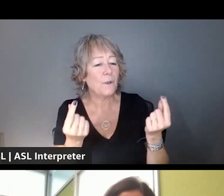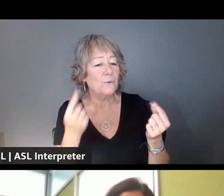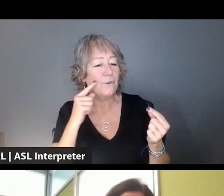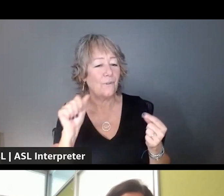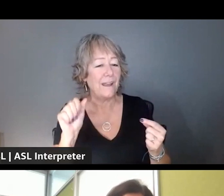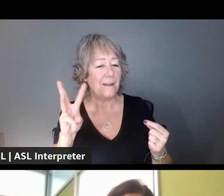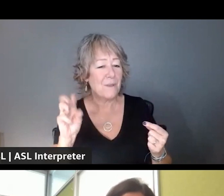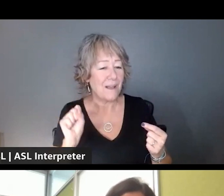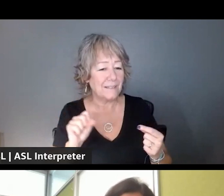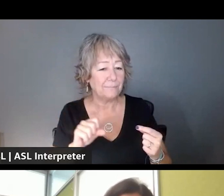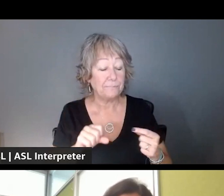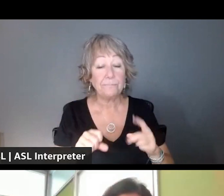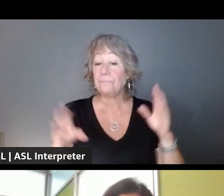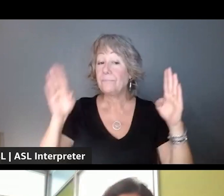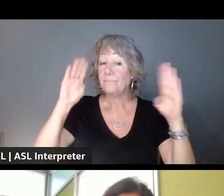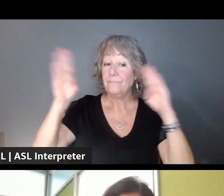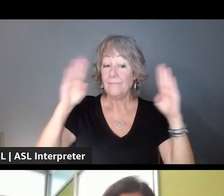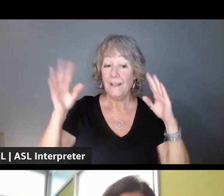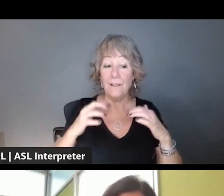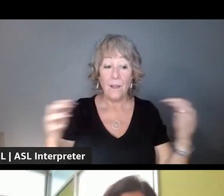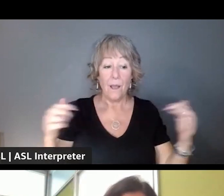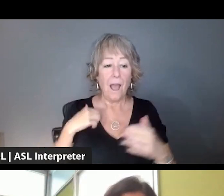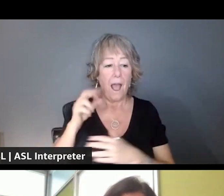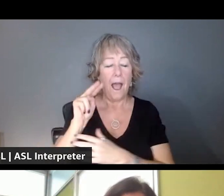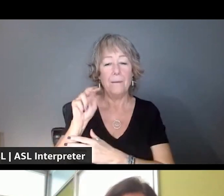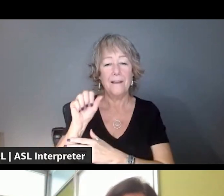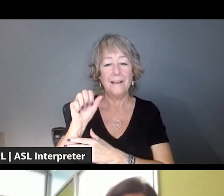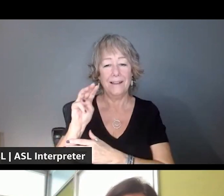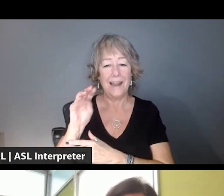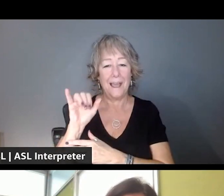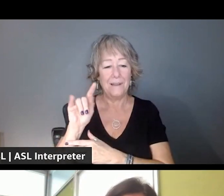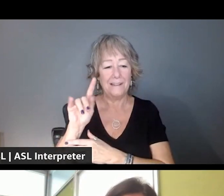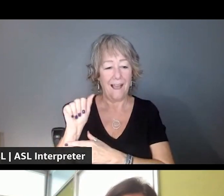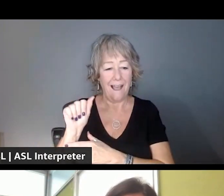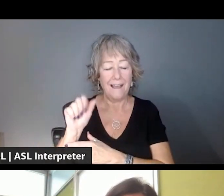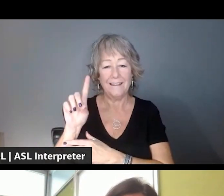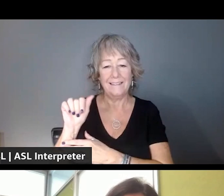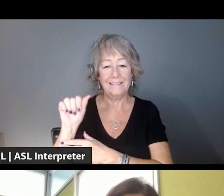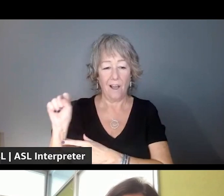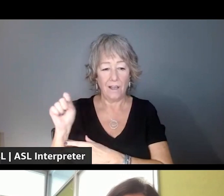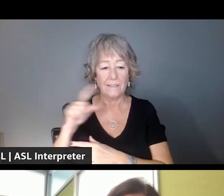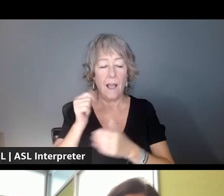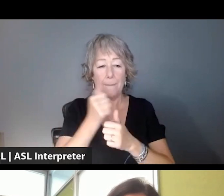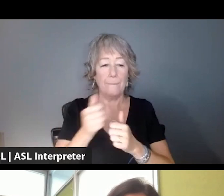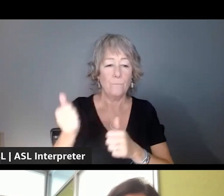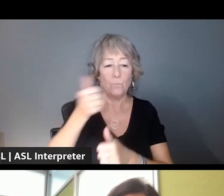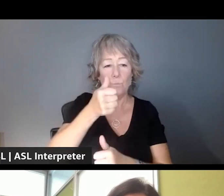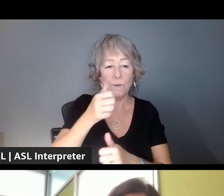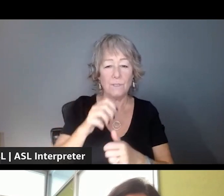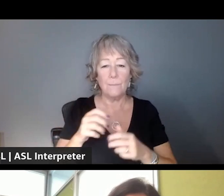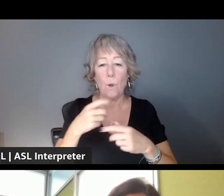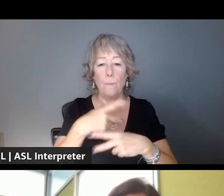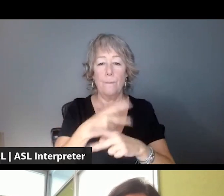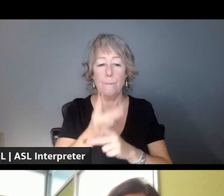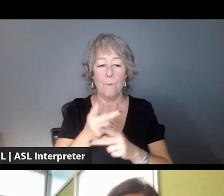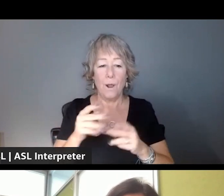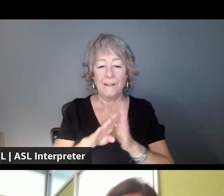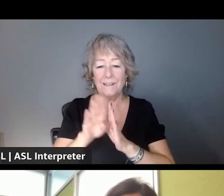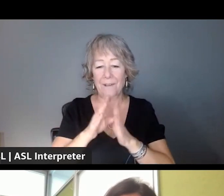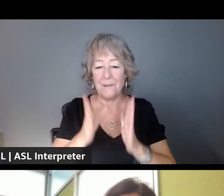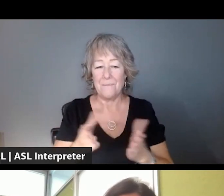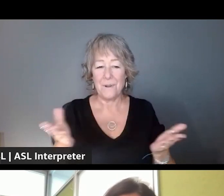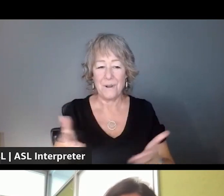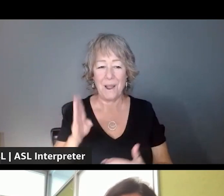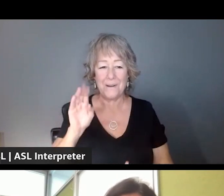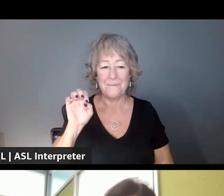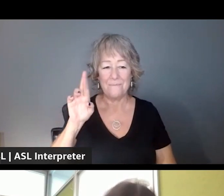AWS. Hi, everyone. I'm Namita Das. I'm a principal product manager at Amazon Bedrock. All right. Awesome. That's